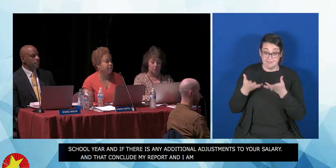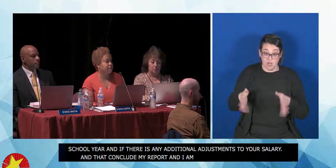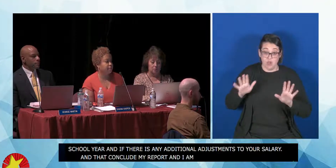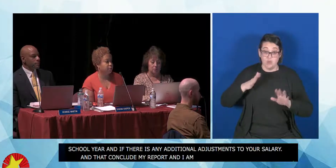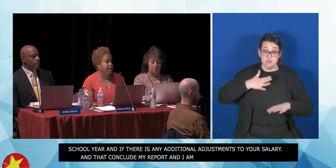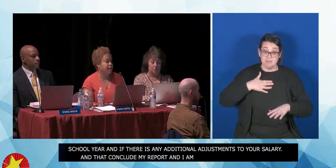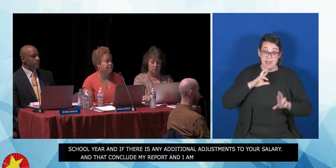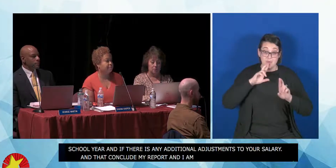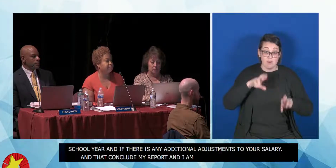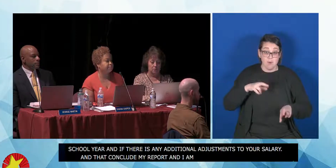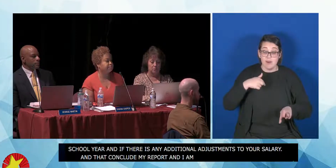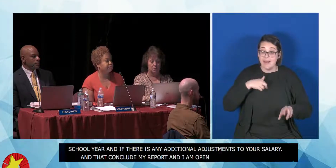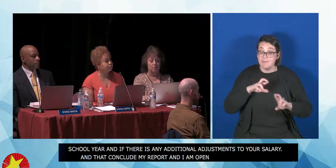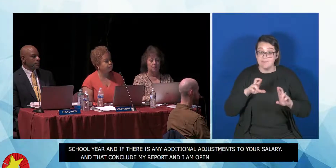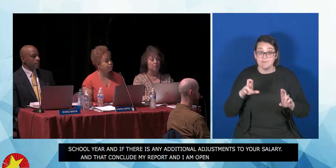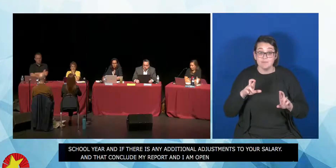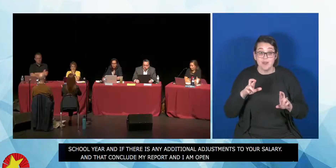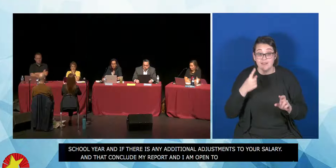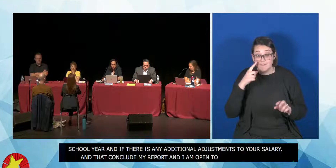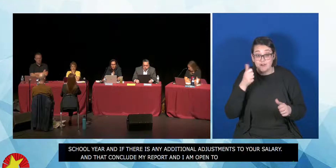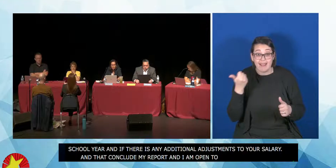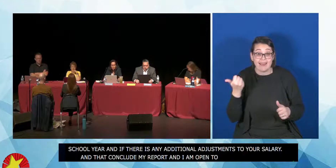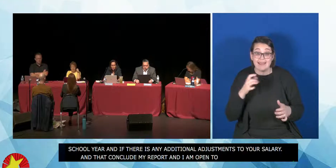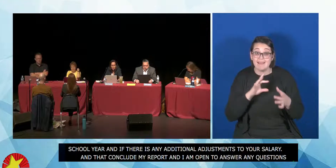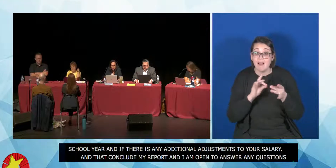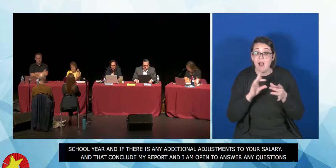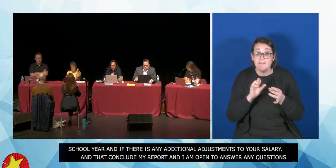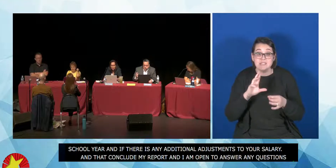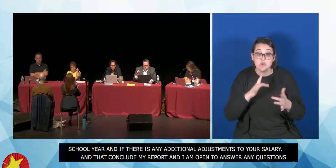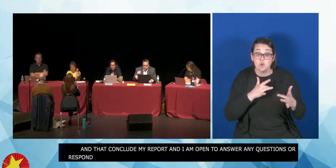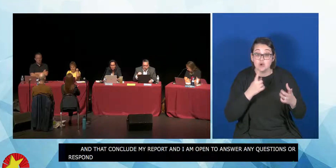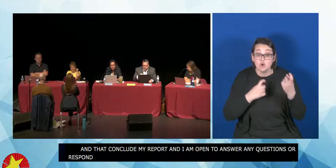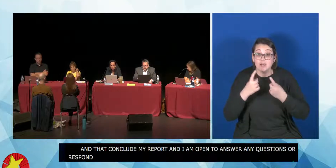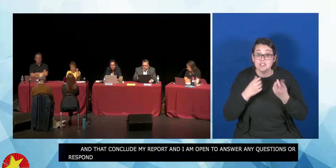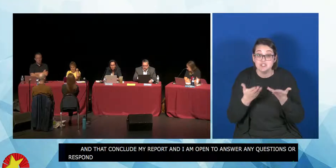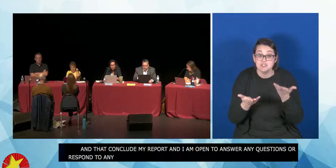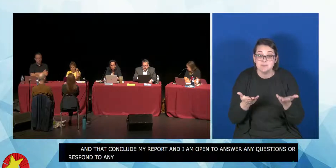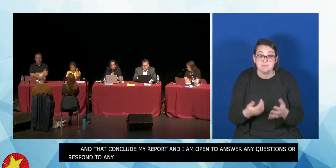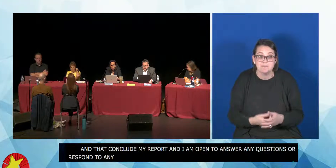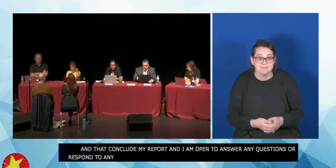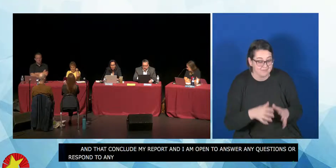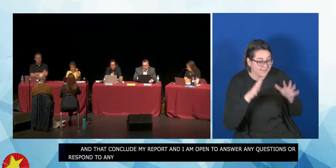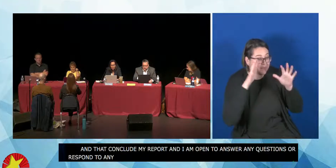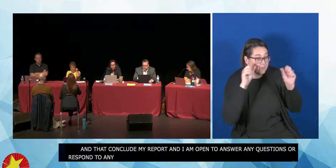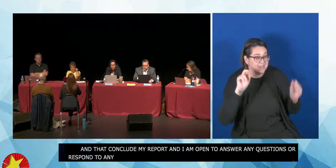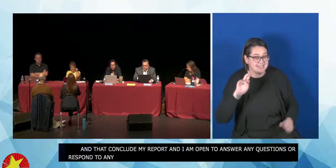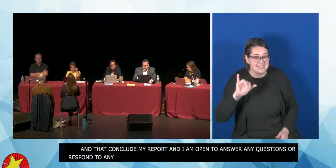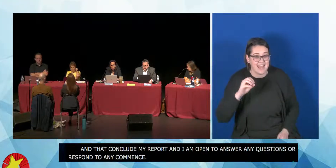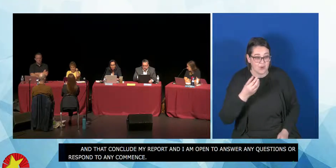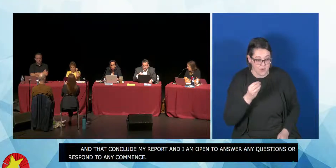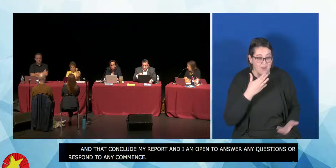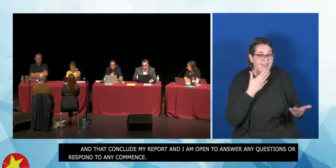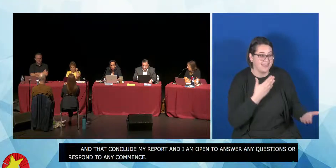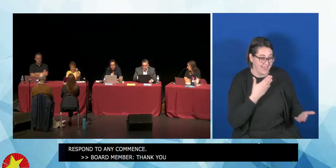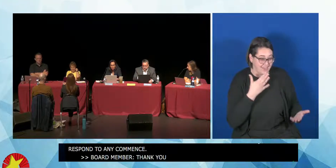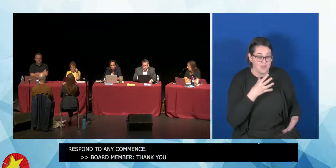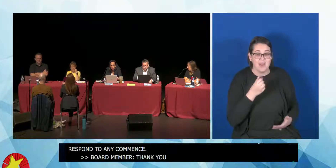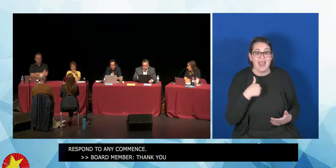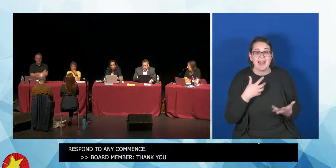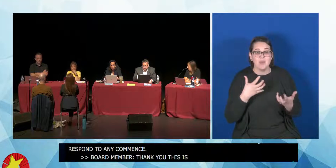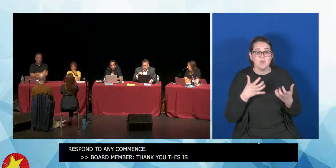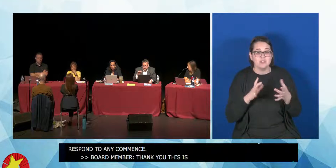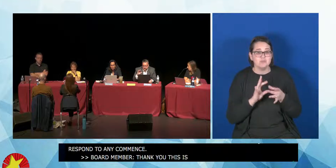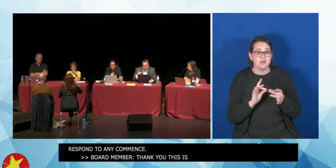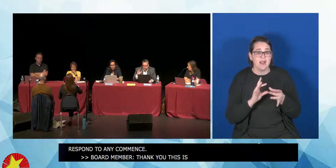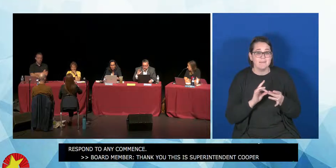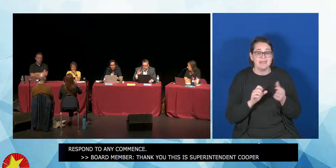any comments that you may have. Thank you, Assistant Superintendent Cooper. And if I just make a comment, Assistant Superintendent Cooper